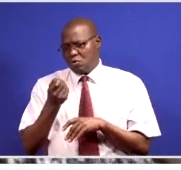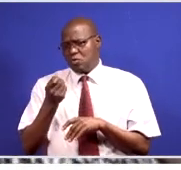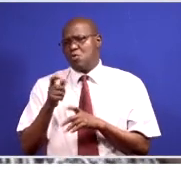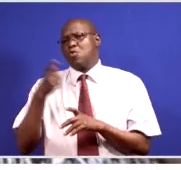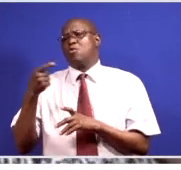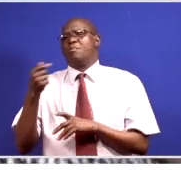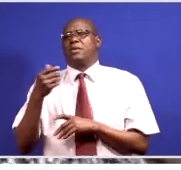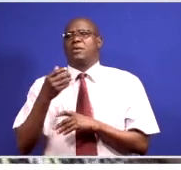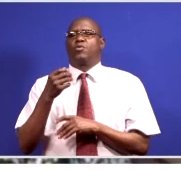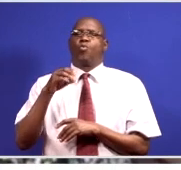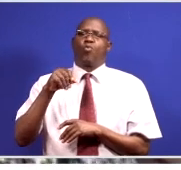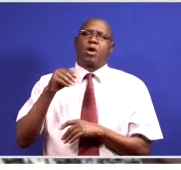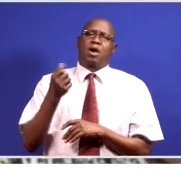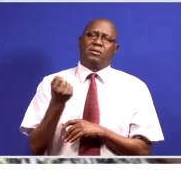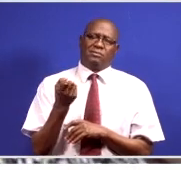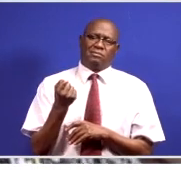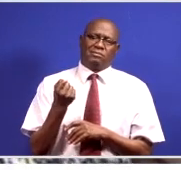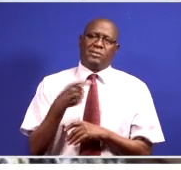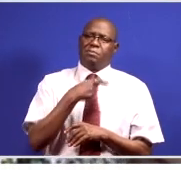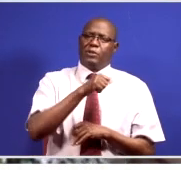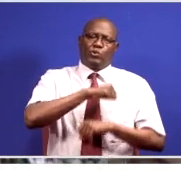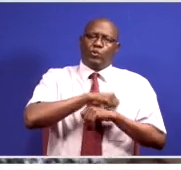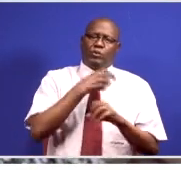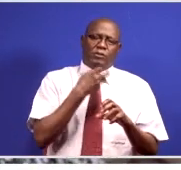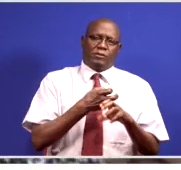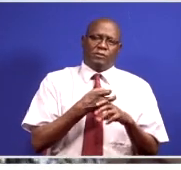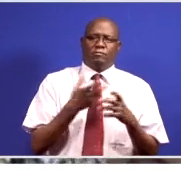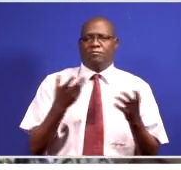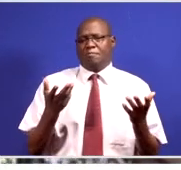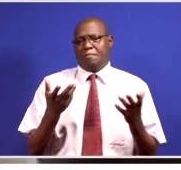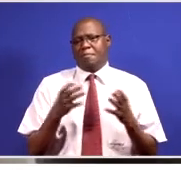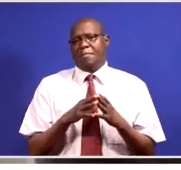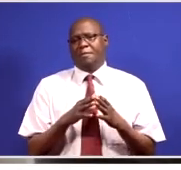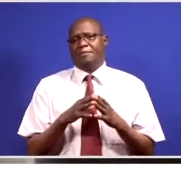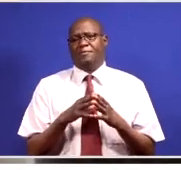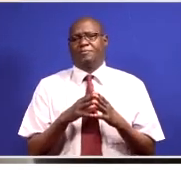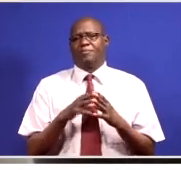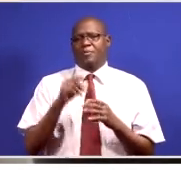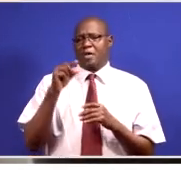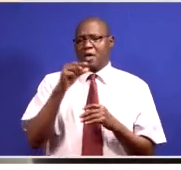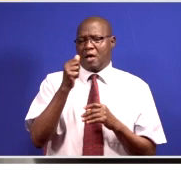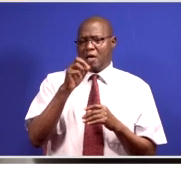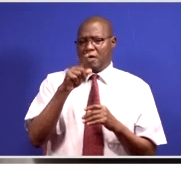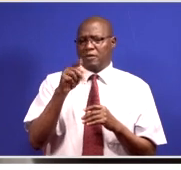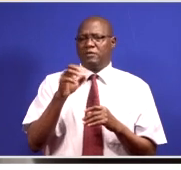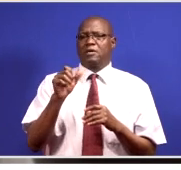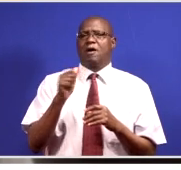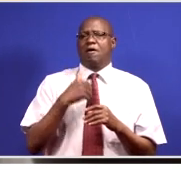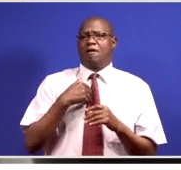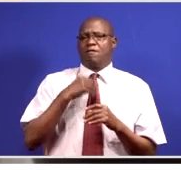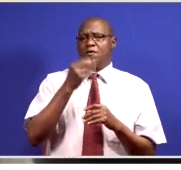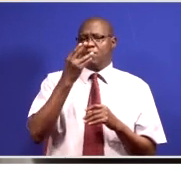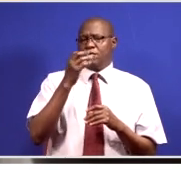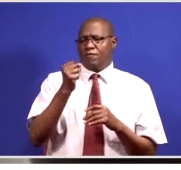unafundisha lakini unavumilia. Labda kesho utakumbukwa na Mungu uandikwe kazi. Ganze Sub County has at least 45 government